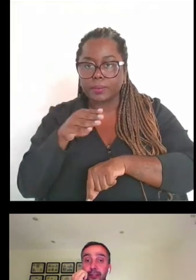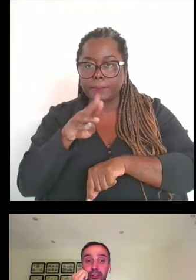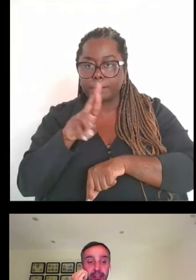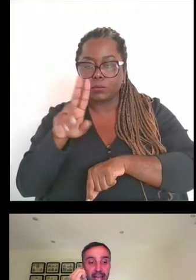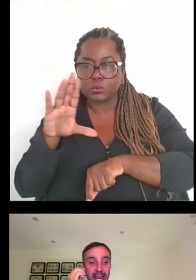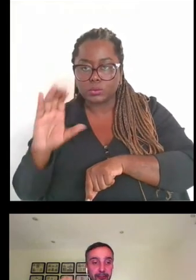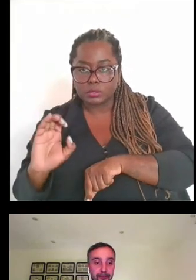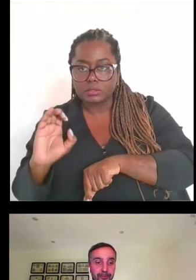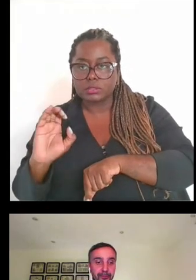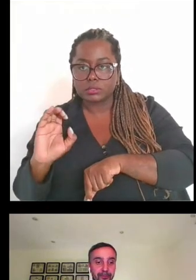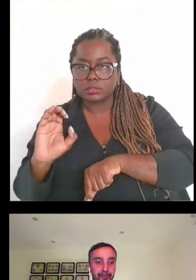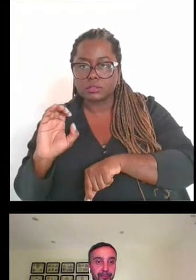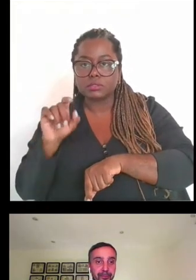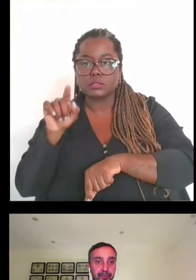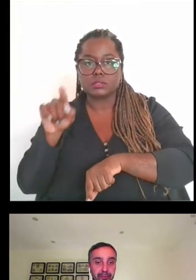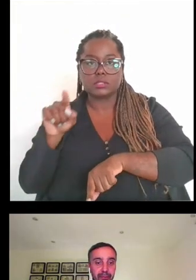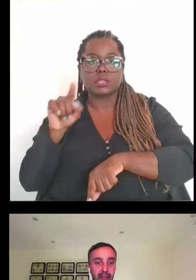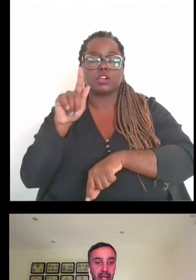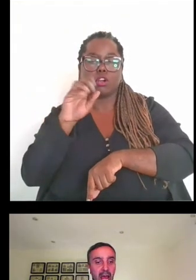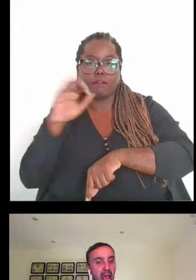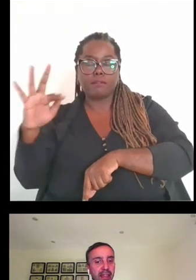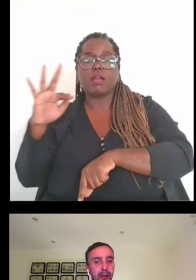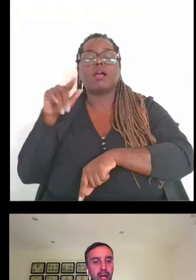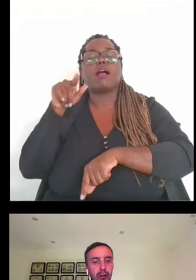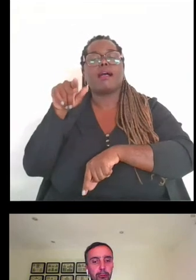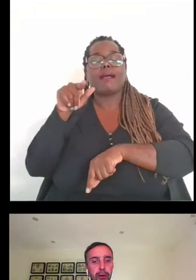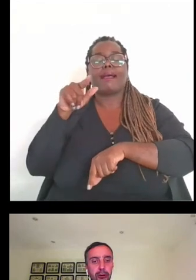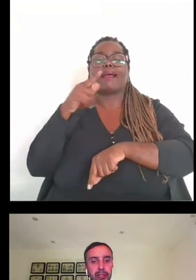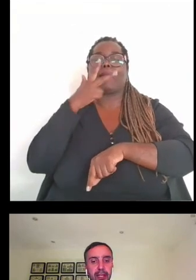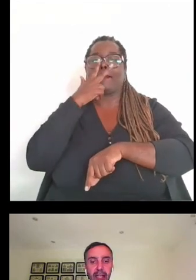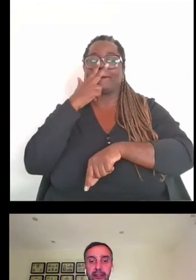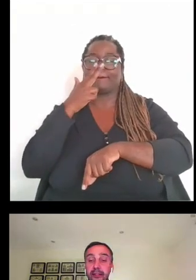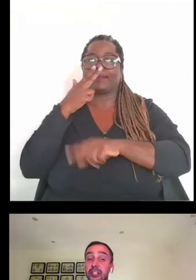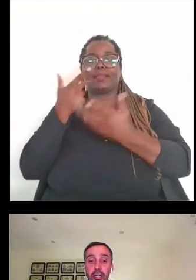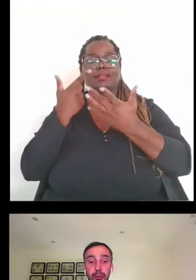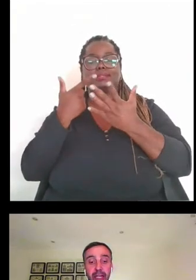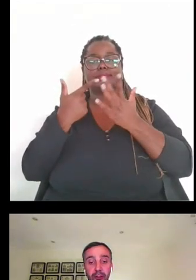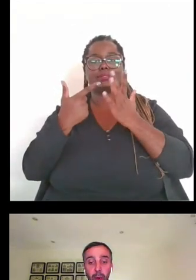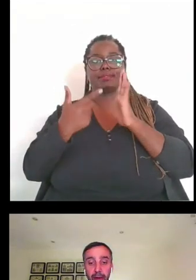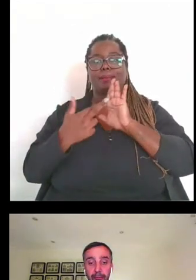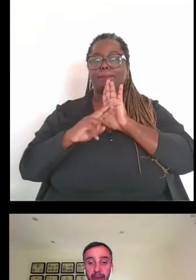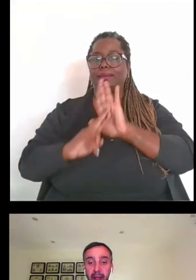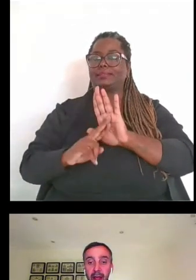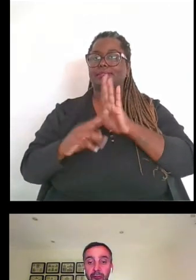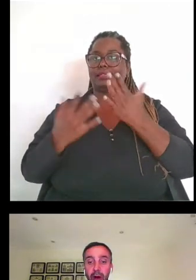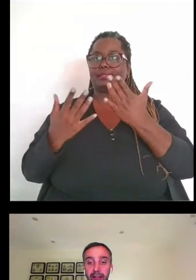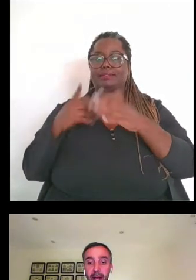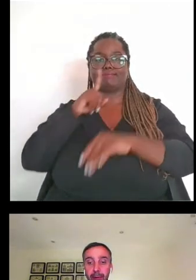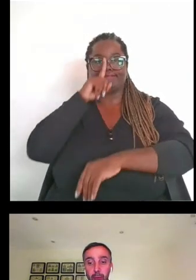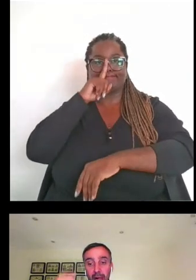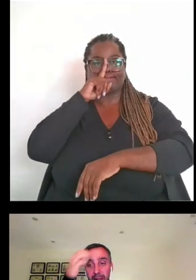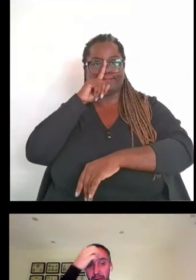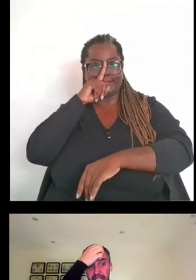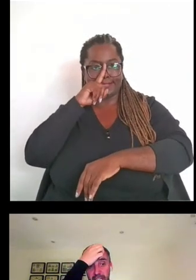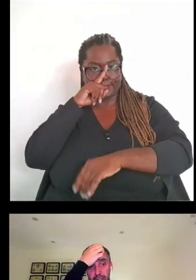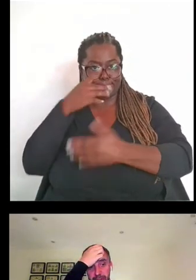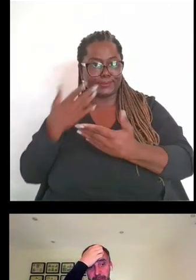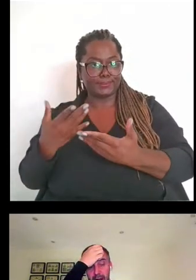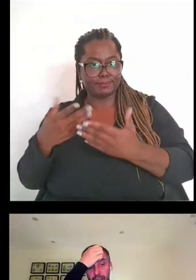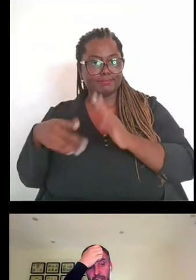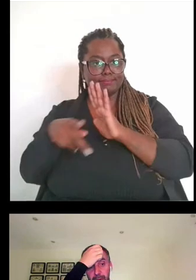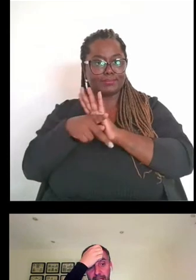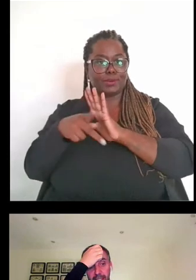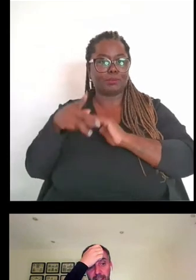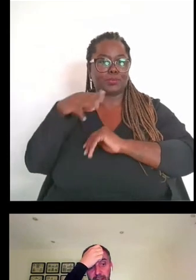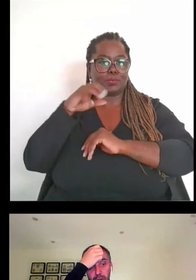entrusted to his care and there are comparable cases in Germany as well for example the well-known